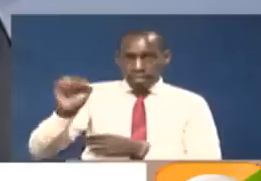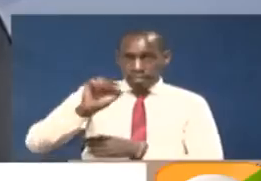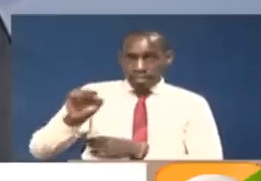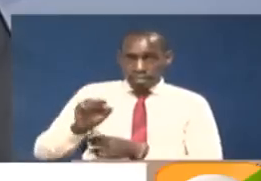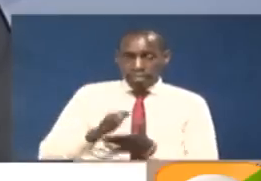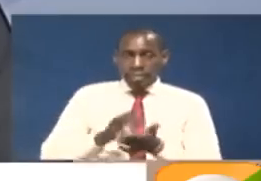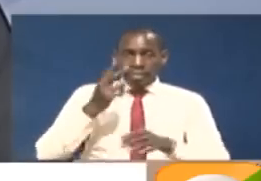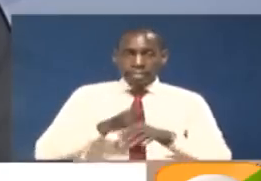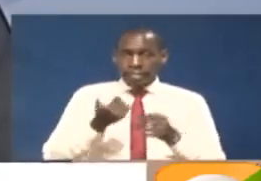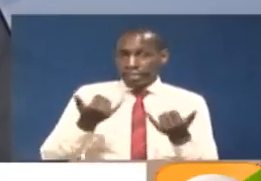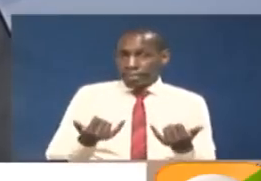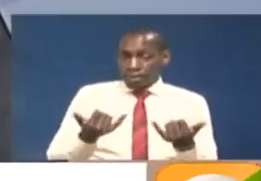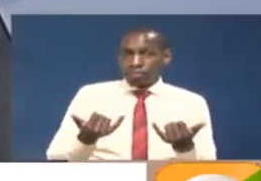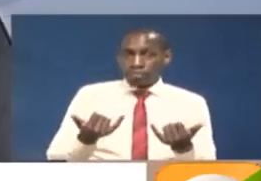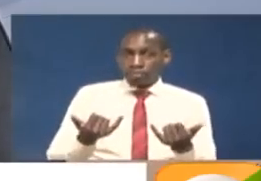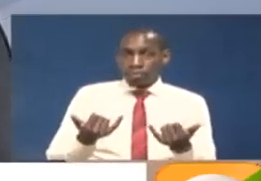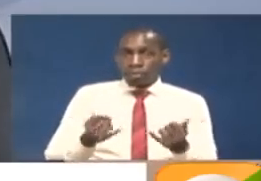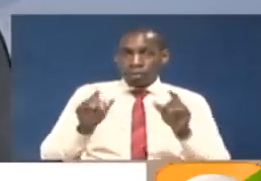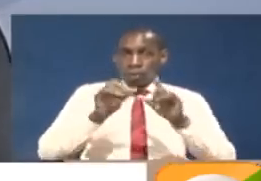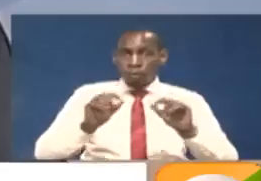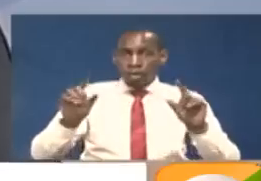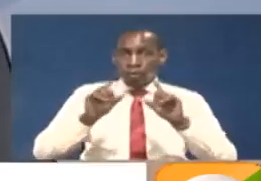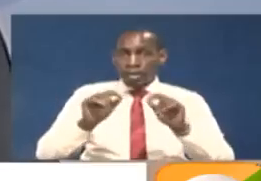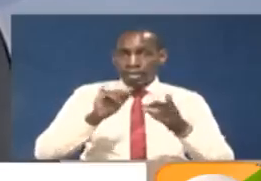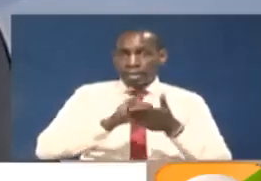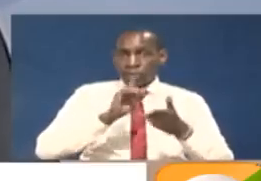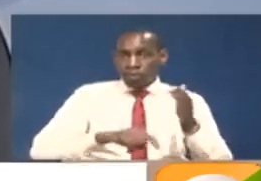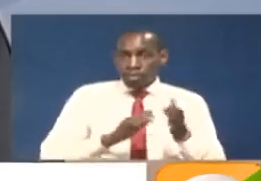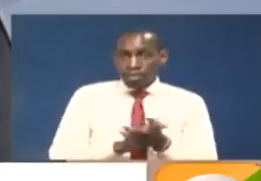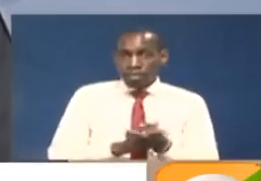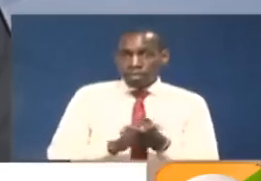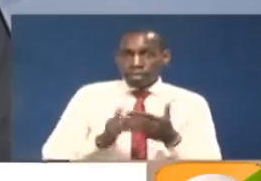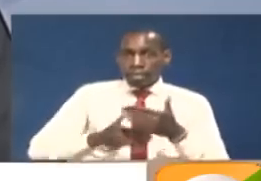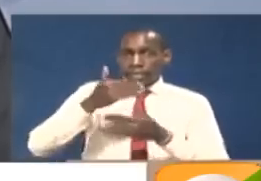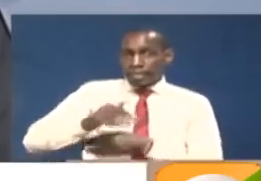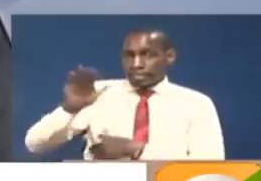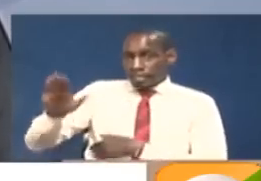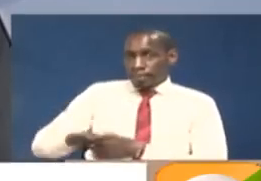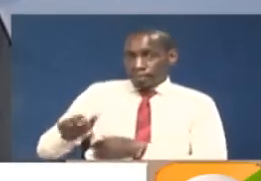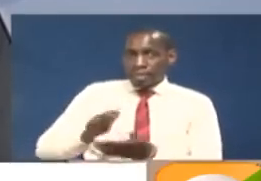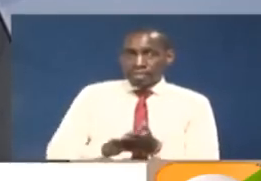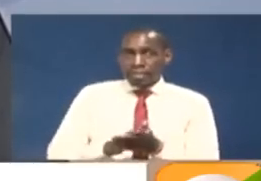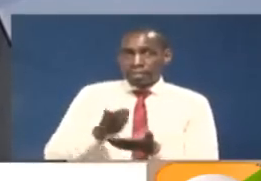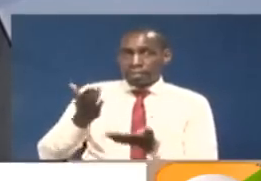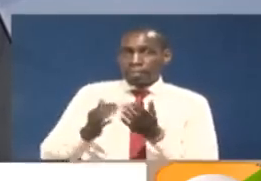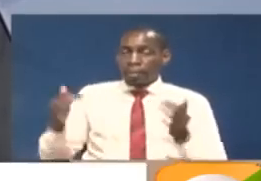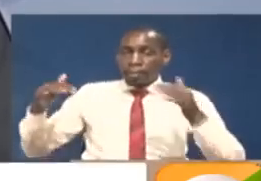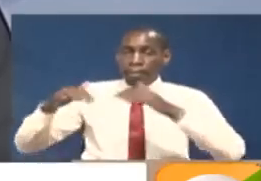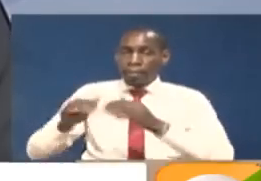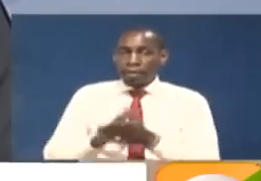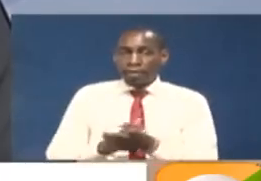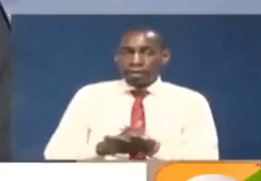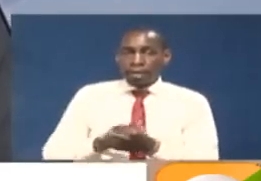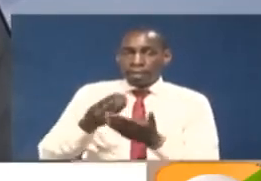Secretary has for the second time now made the statement to the effect that the next parliament may be populated